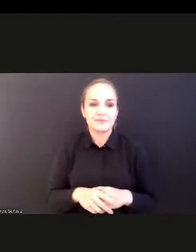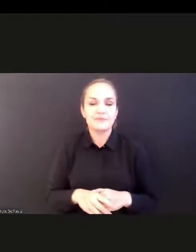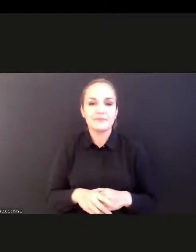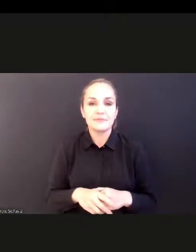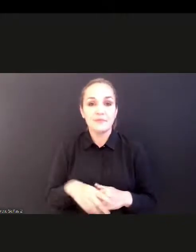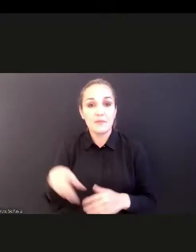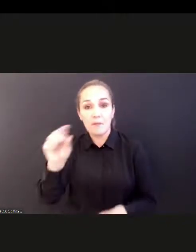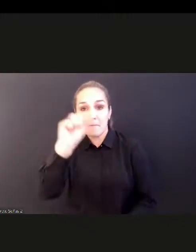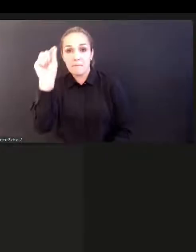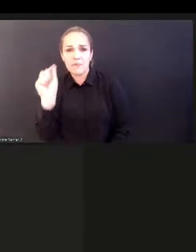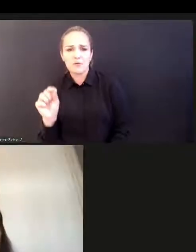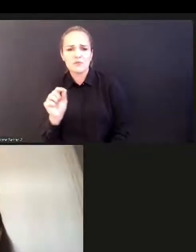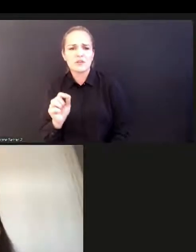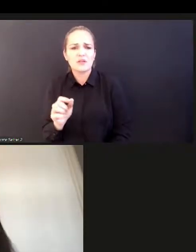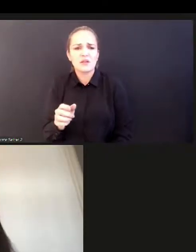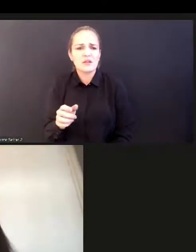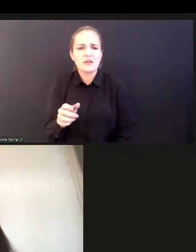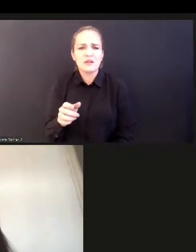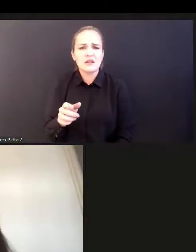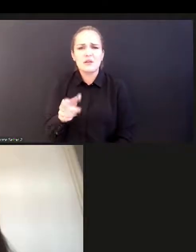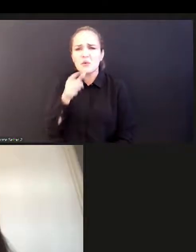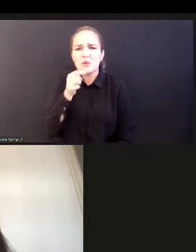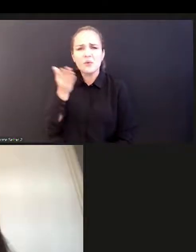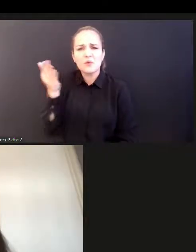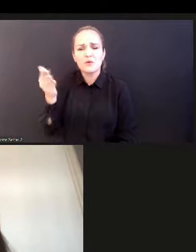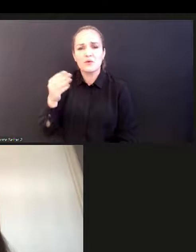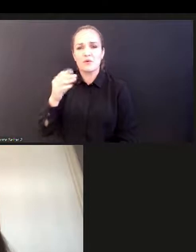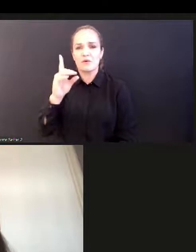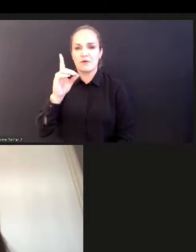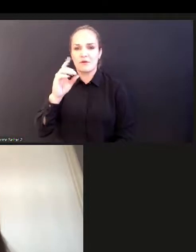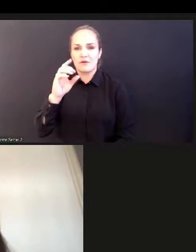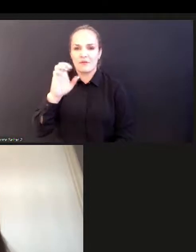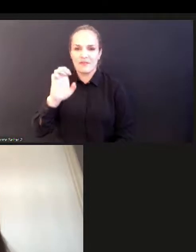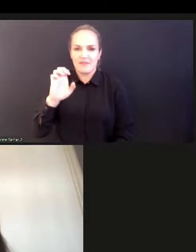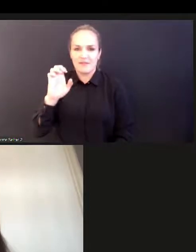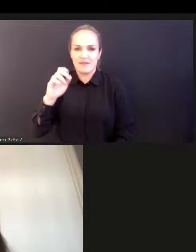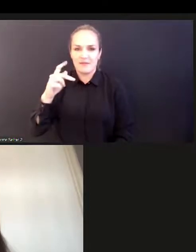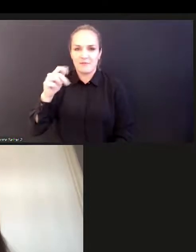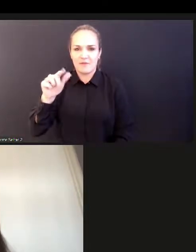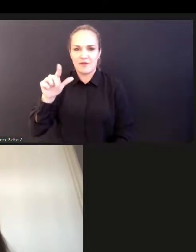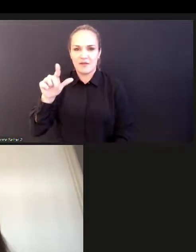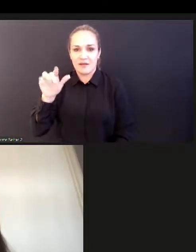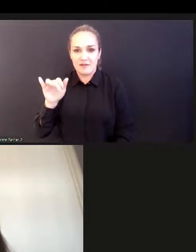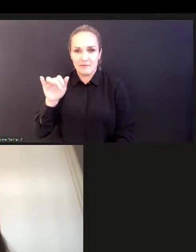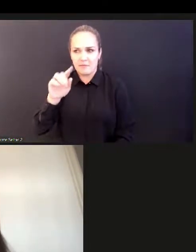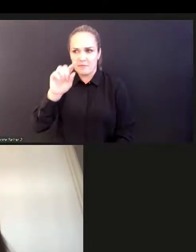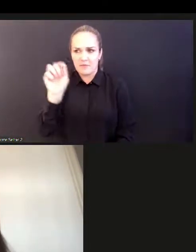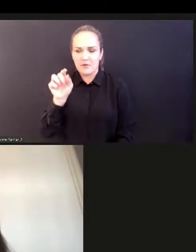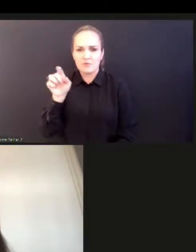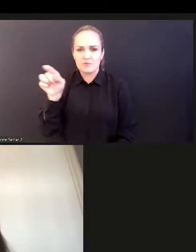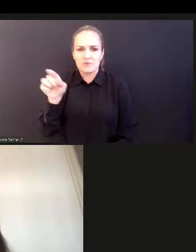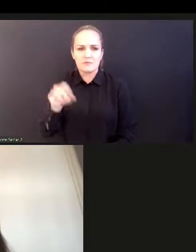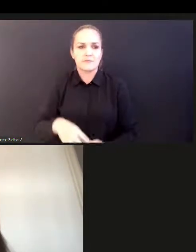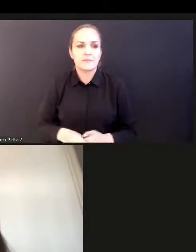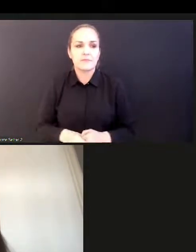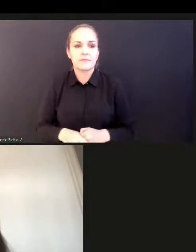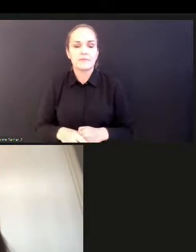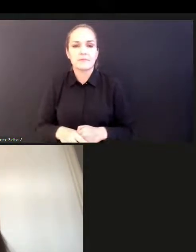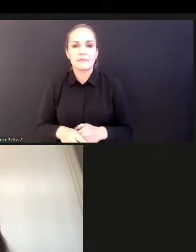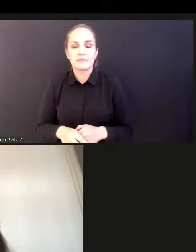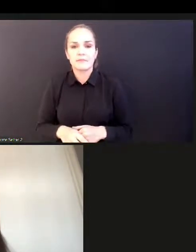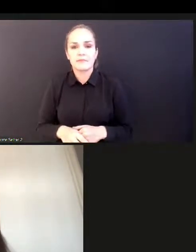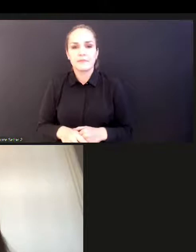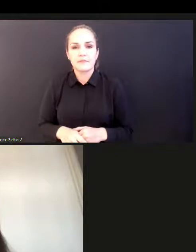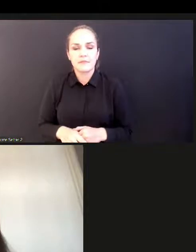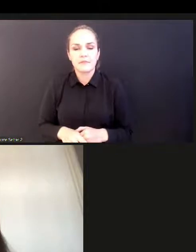these the issue of service exports been in the trade agreements that are being negotiated? I mean, among the